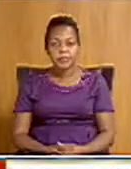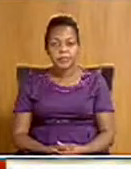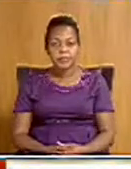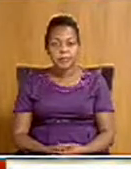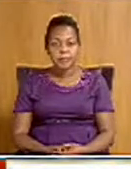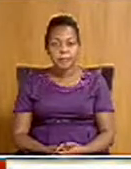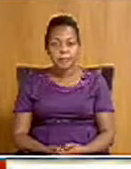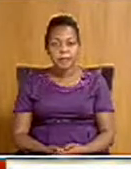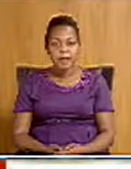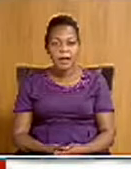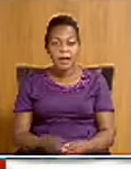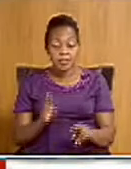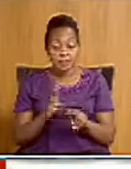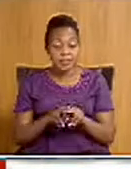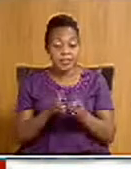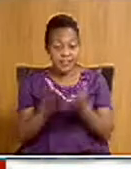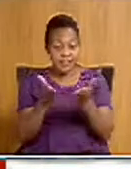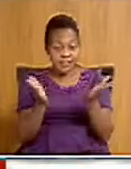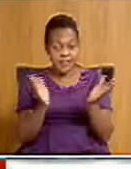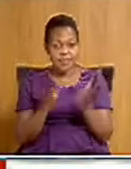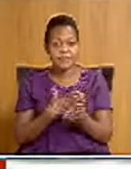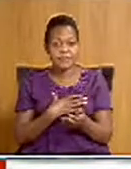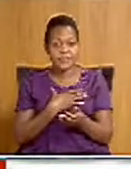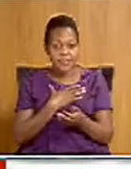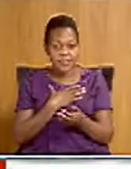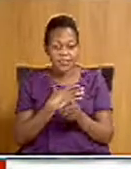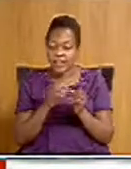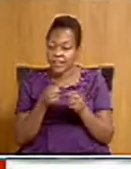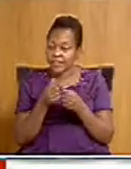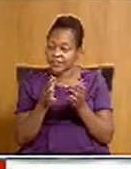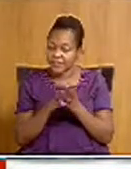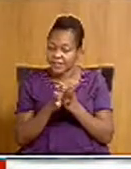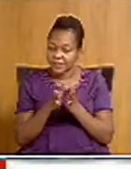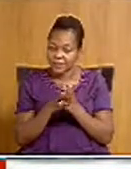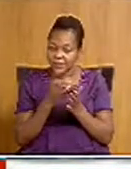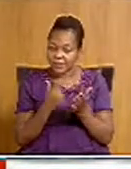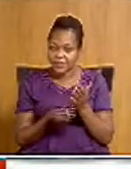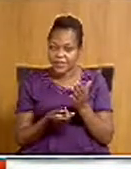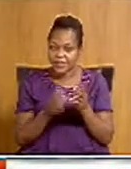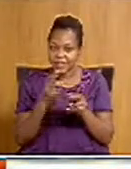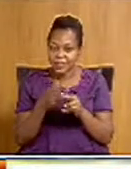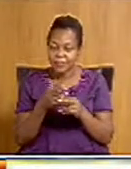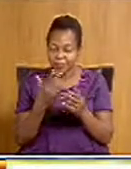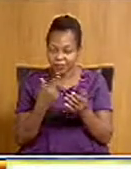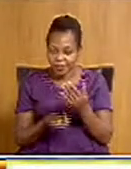the delegate who is sitting here, but I will not mention the person for diplomatic reasons.